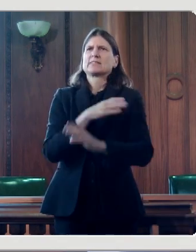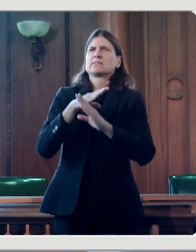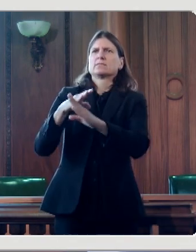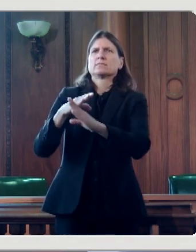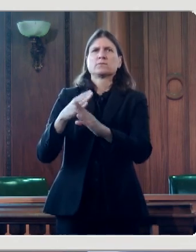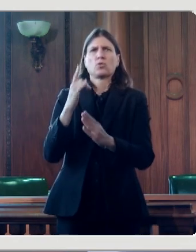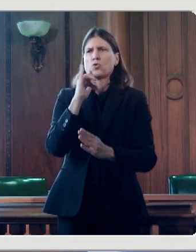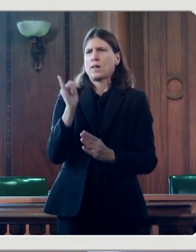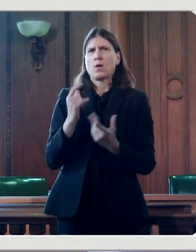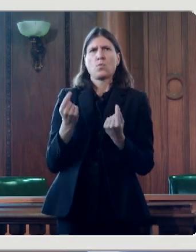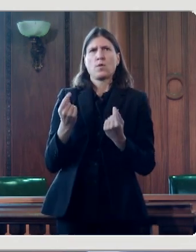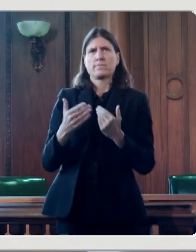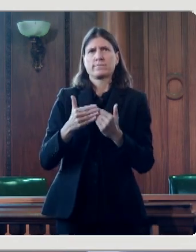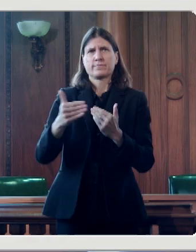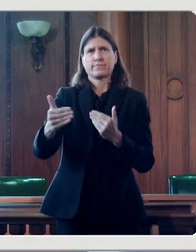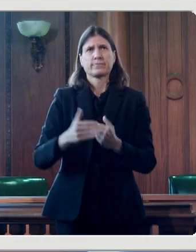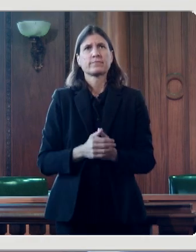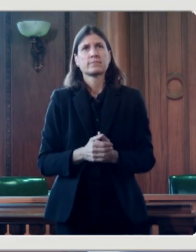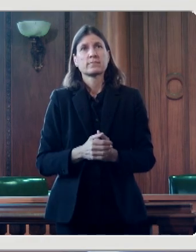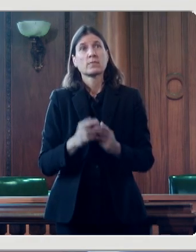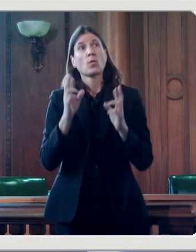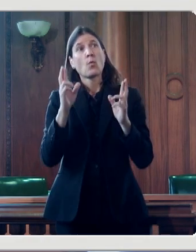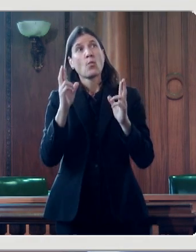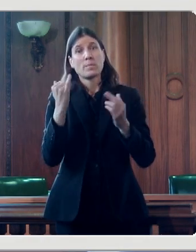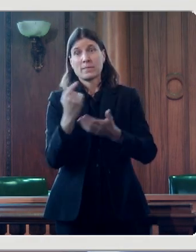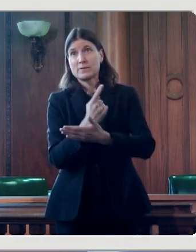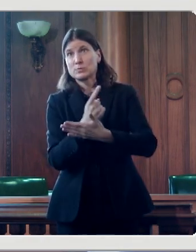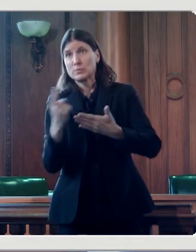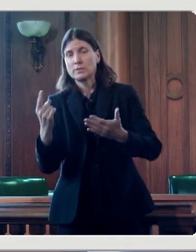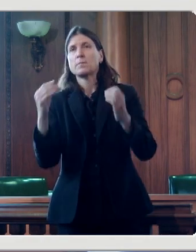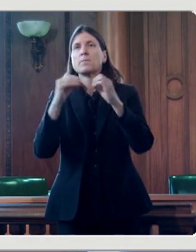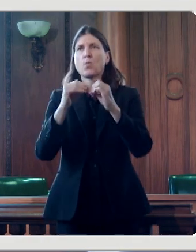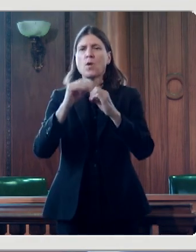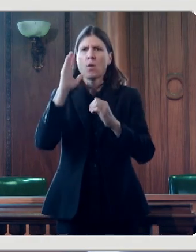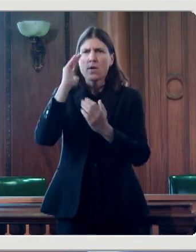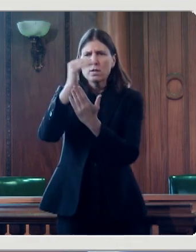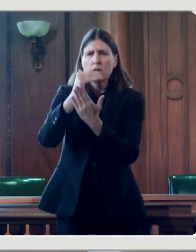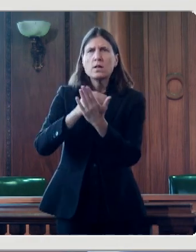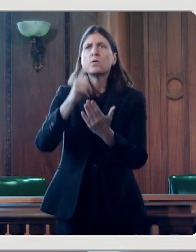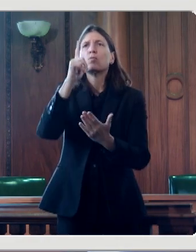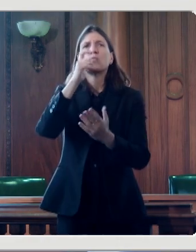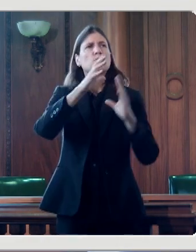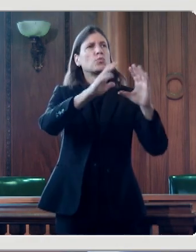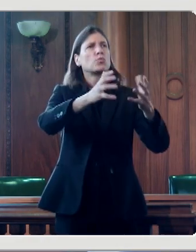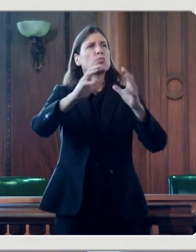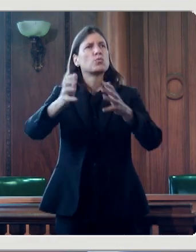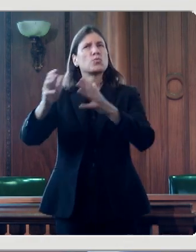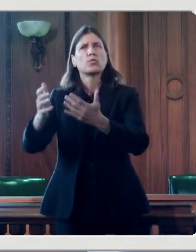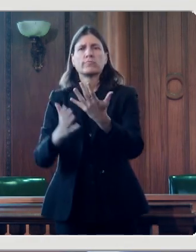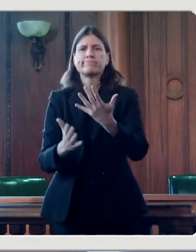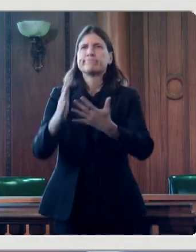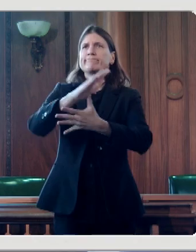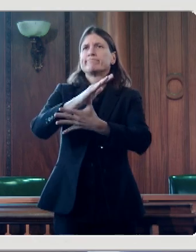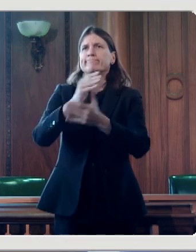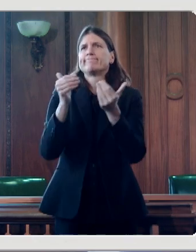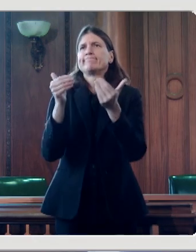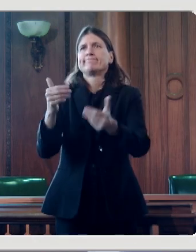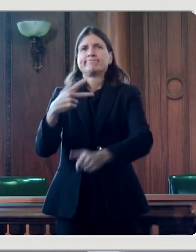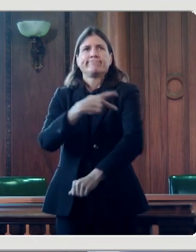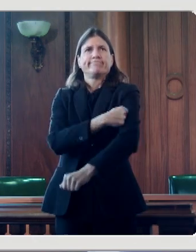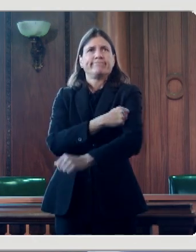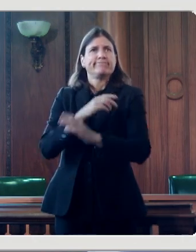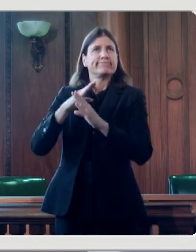week, if not by next week. Commissioner Carlton Harris, again, will speak about the VAX force that we